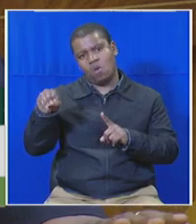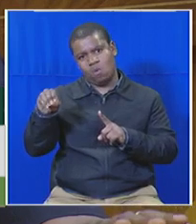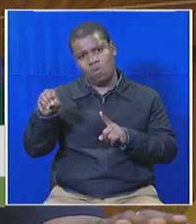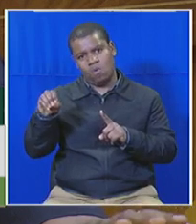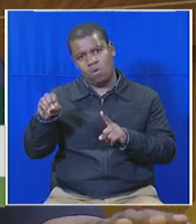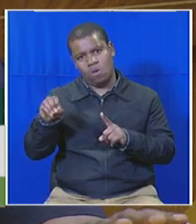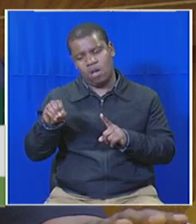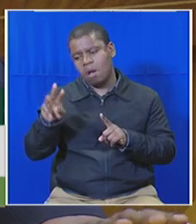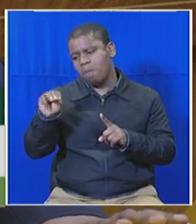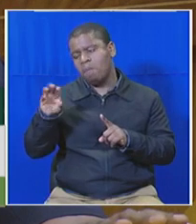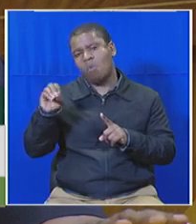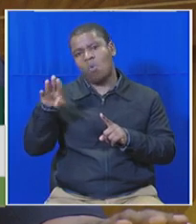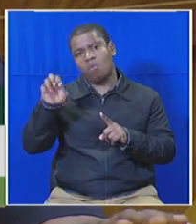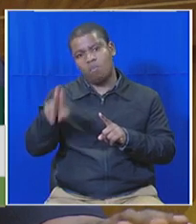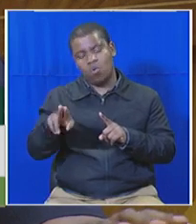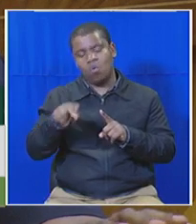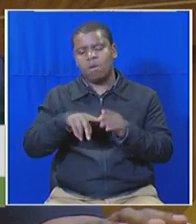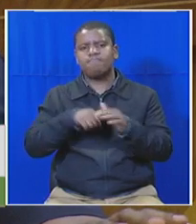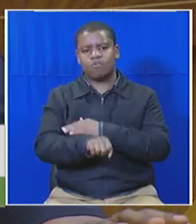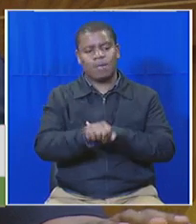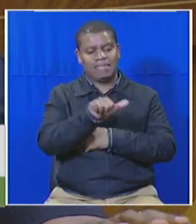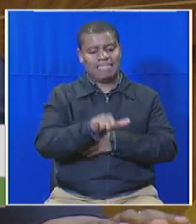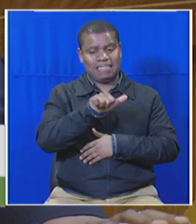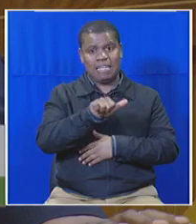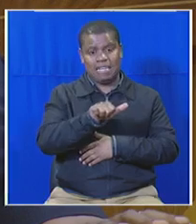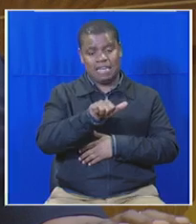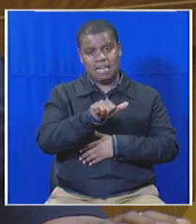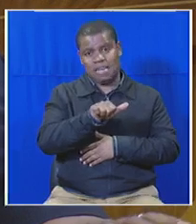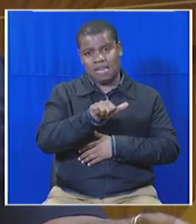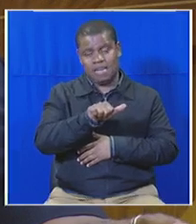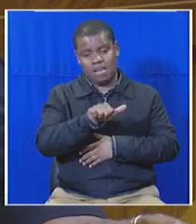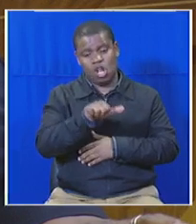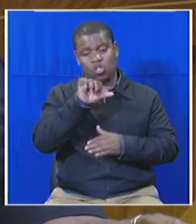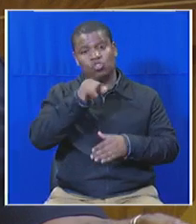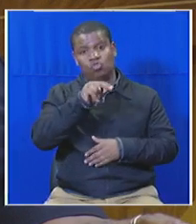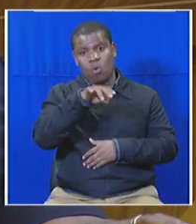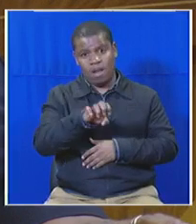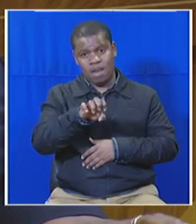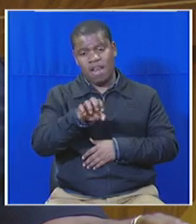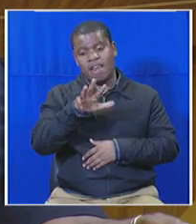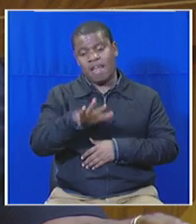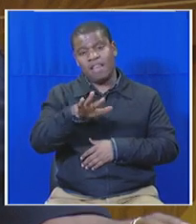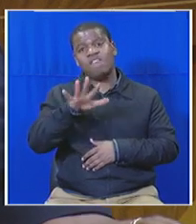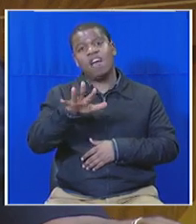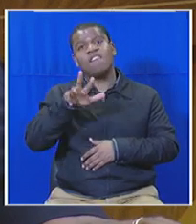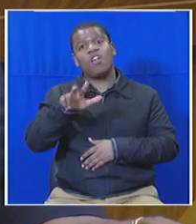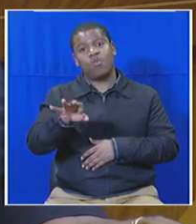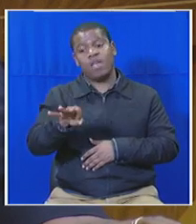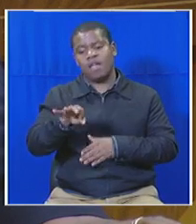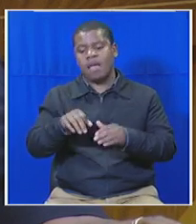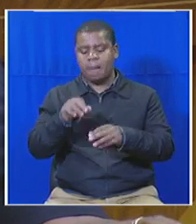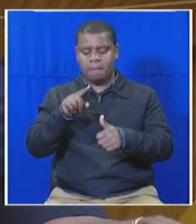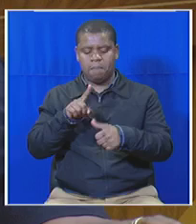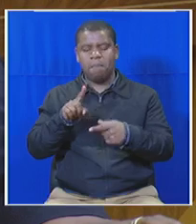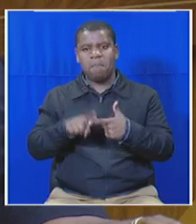Zambia, on the 15th of June, 1953, to parents, Mrs. Ennis Notulu and